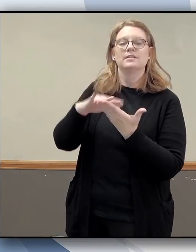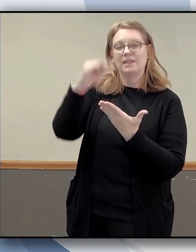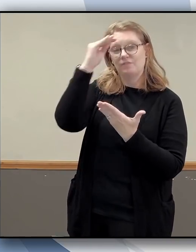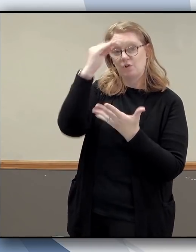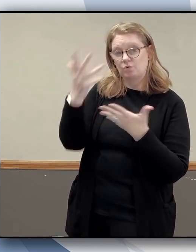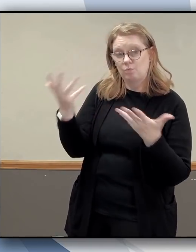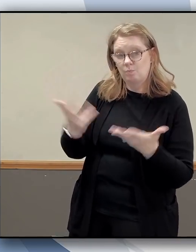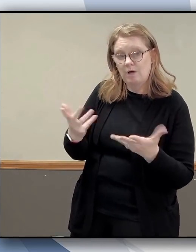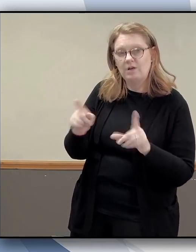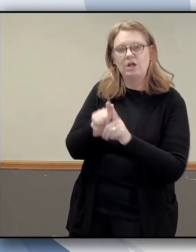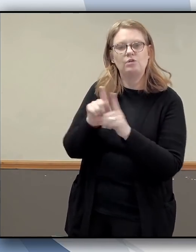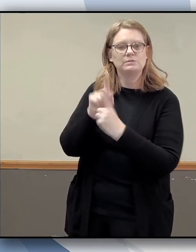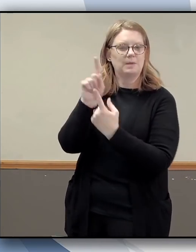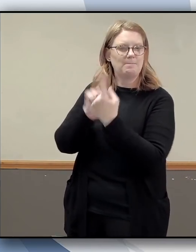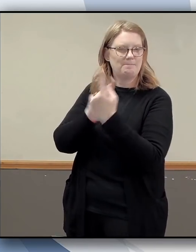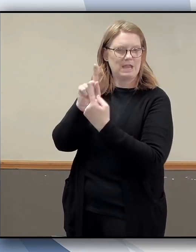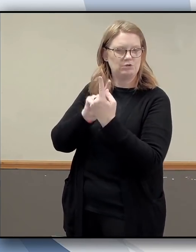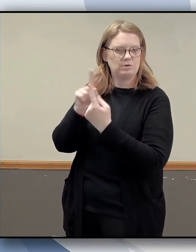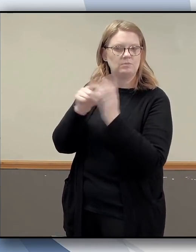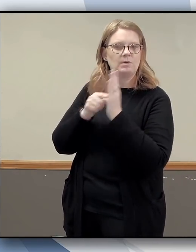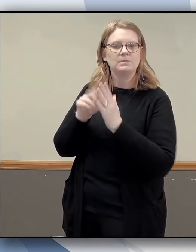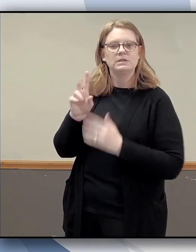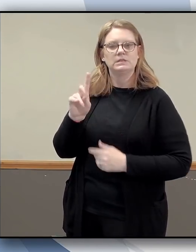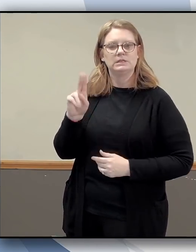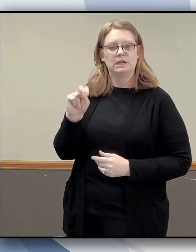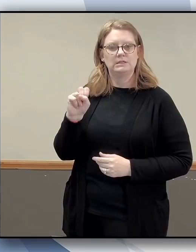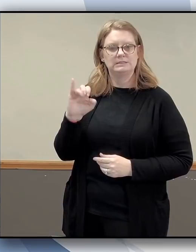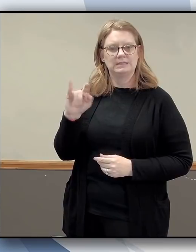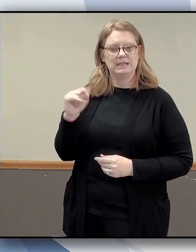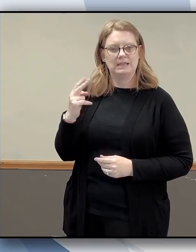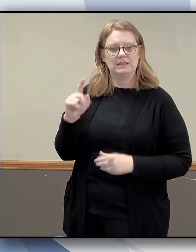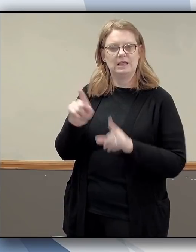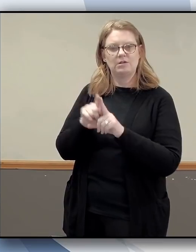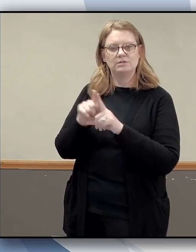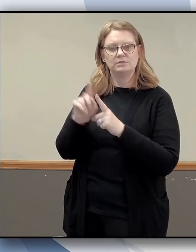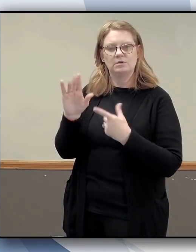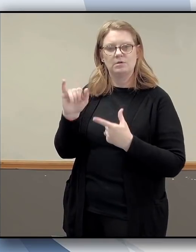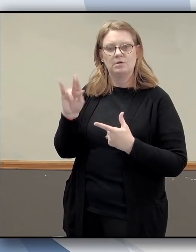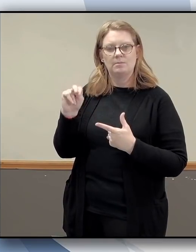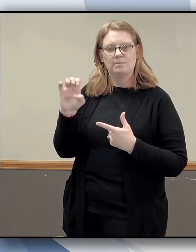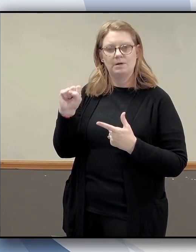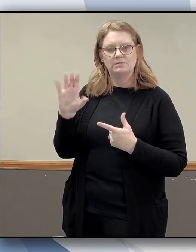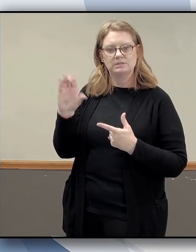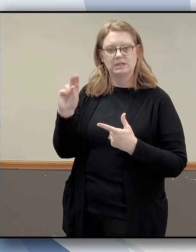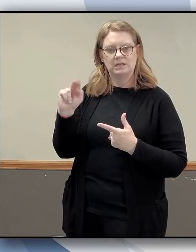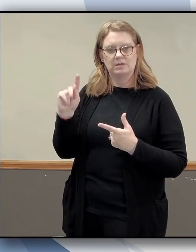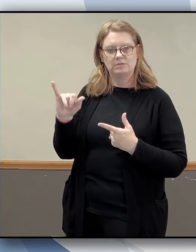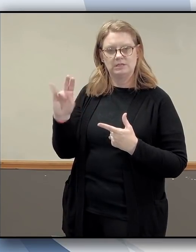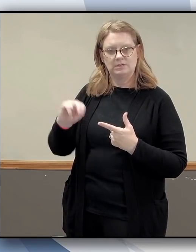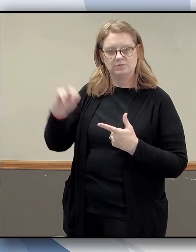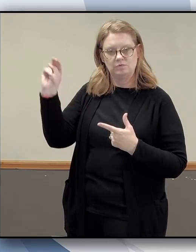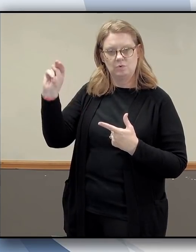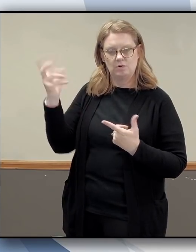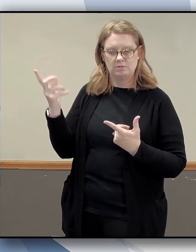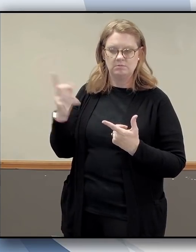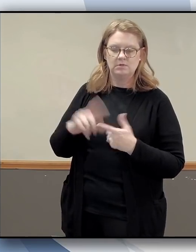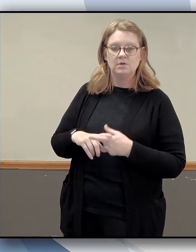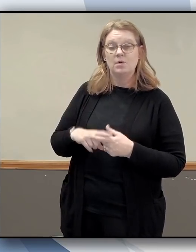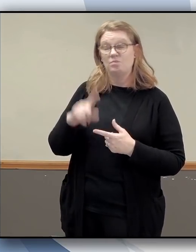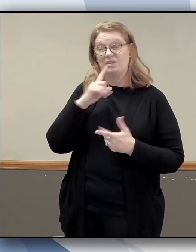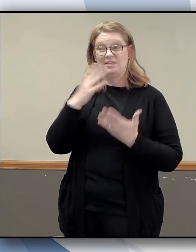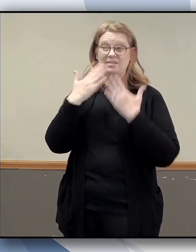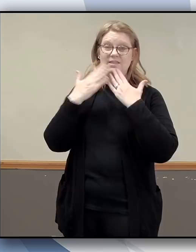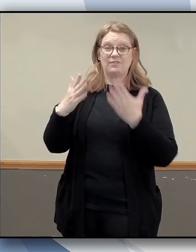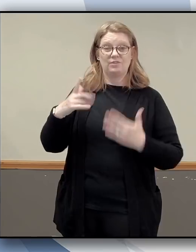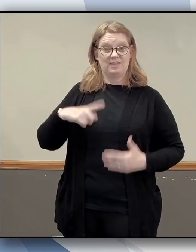by mentoring representatives from Dunseith and Barnes County North next year. We're grateful for the foresight of the legislature